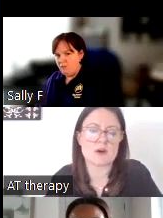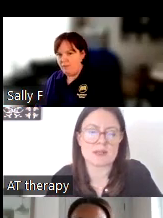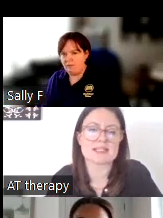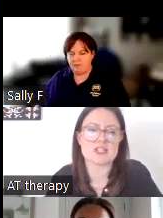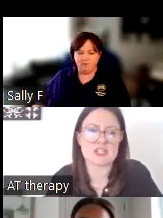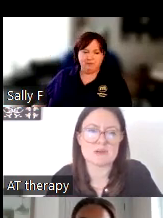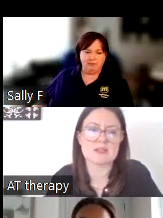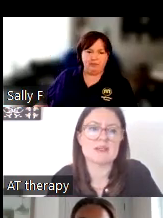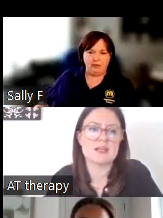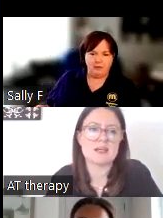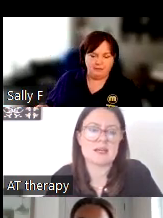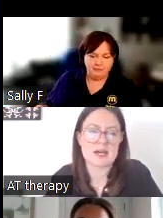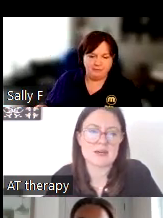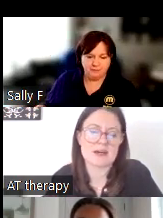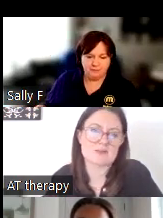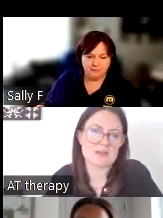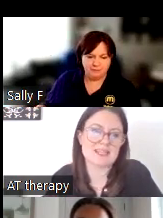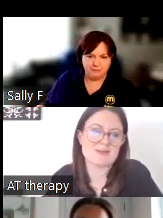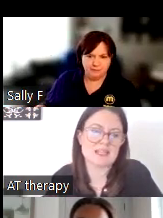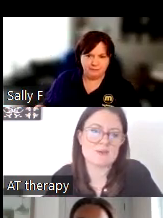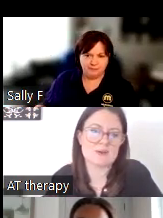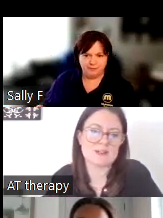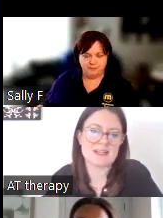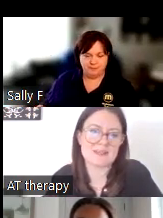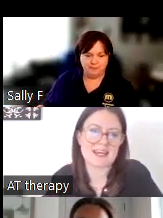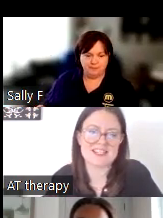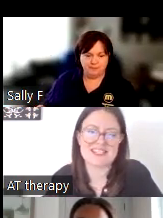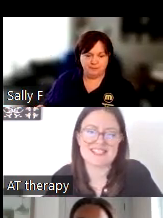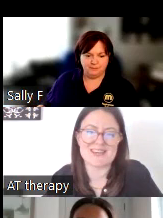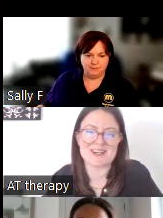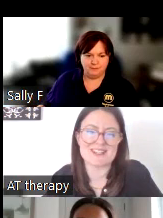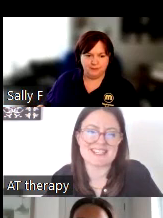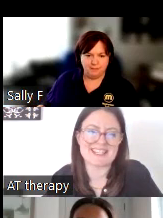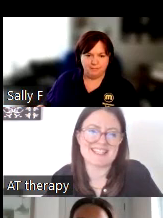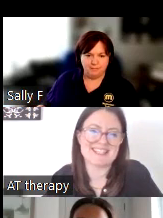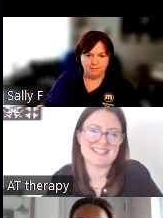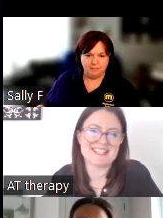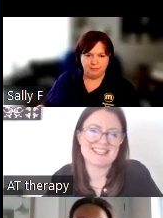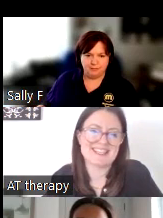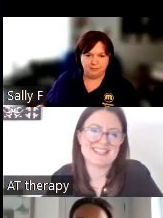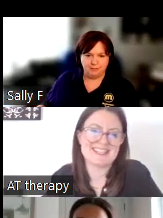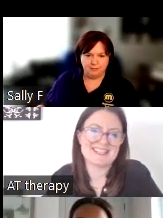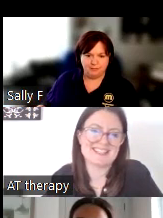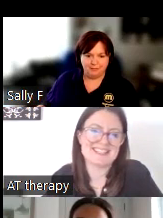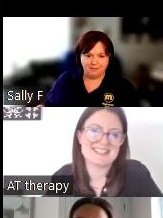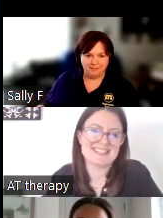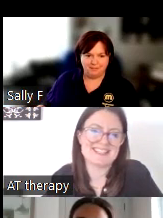these more complex issues has really, really important implications in safeguarding.